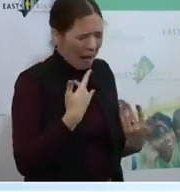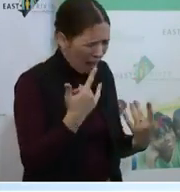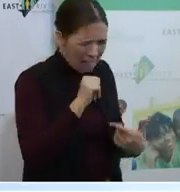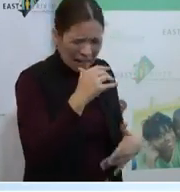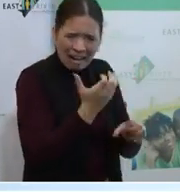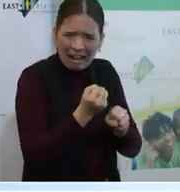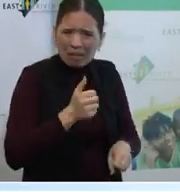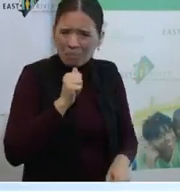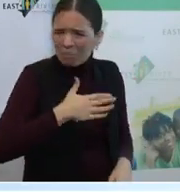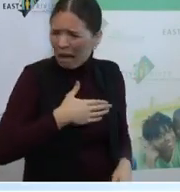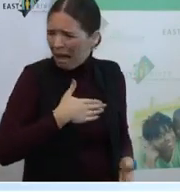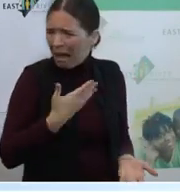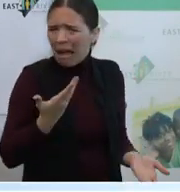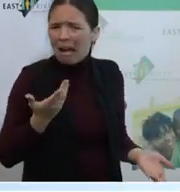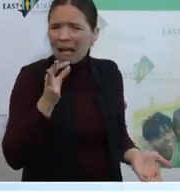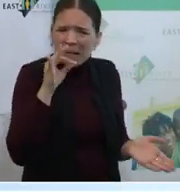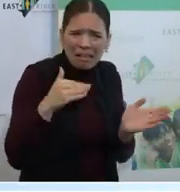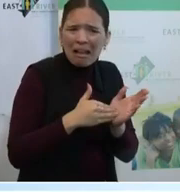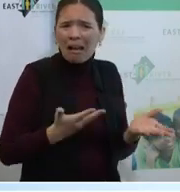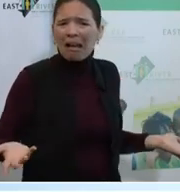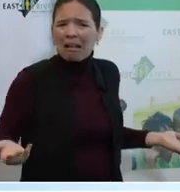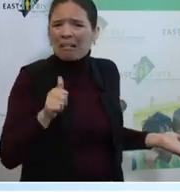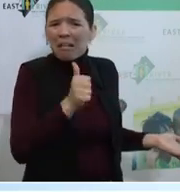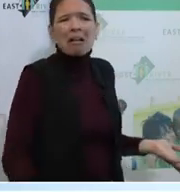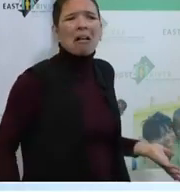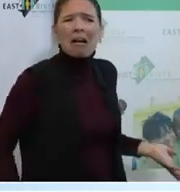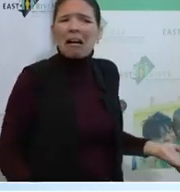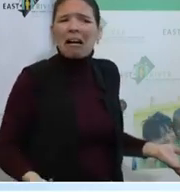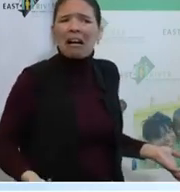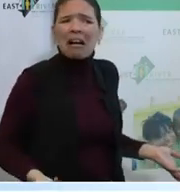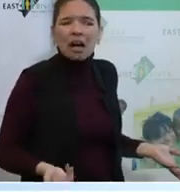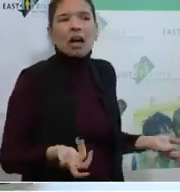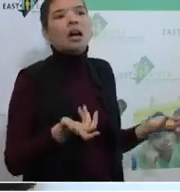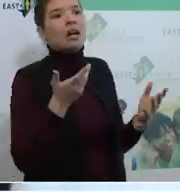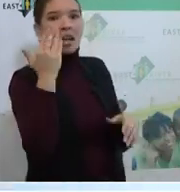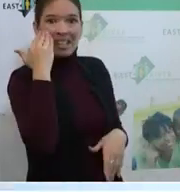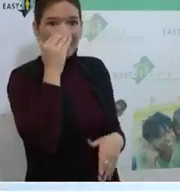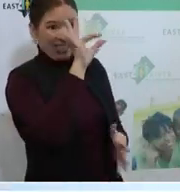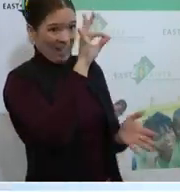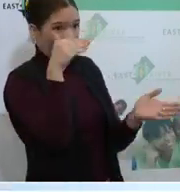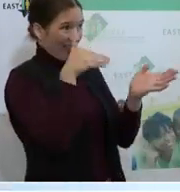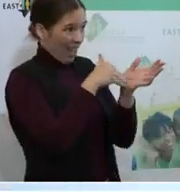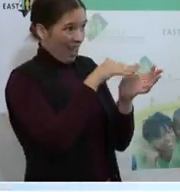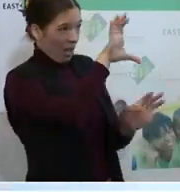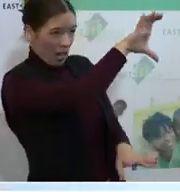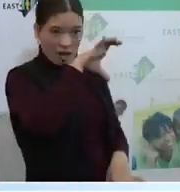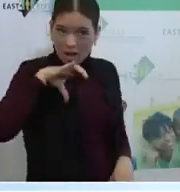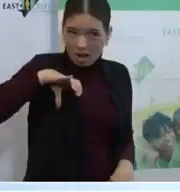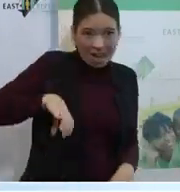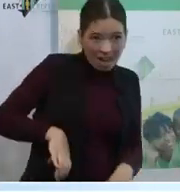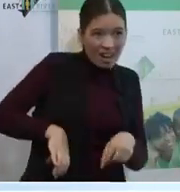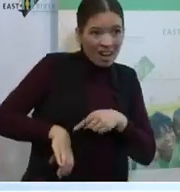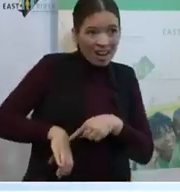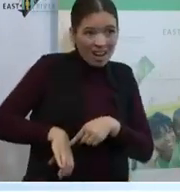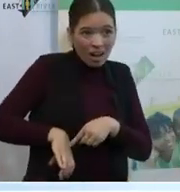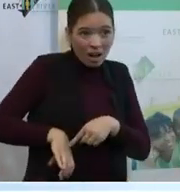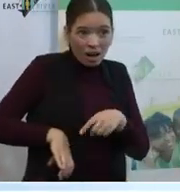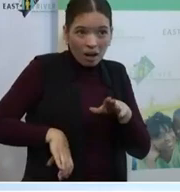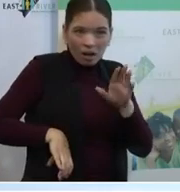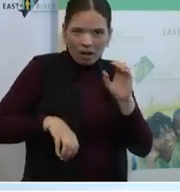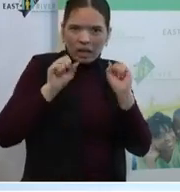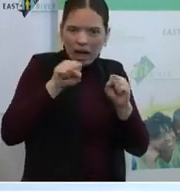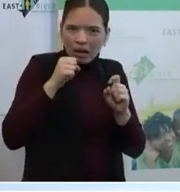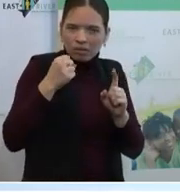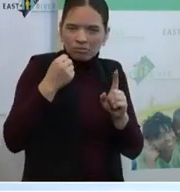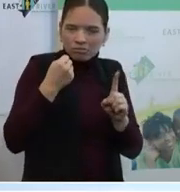that, because I know that what a $9,000 would mean in the difference in my household. So this is what I'm doing.